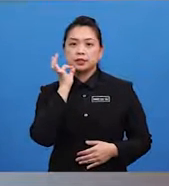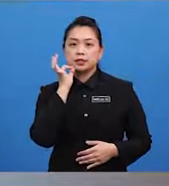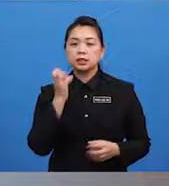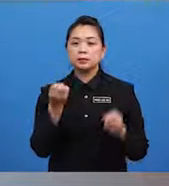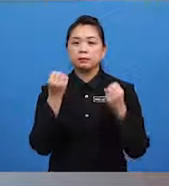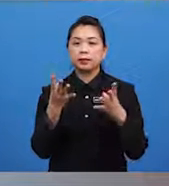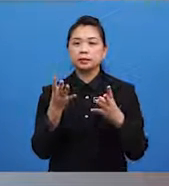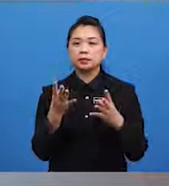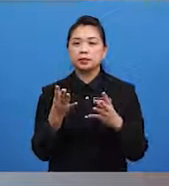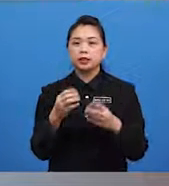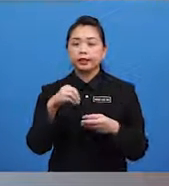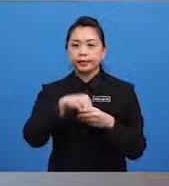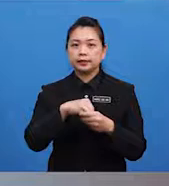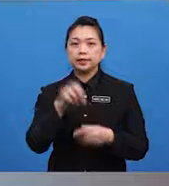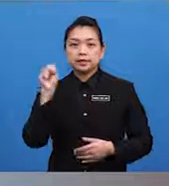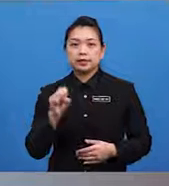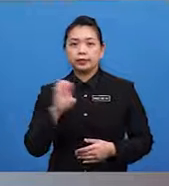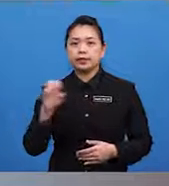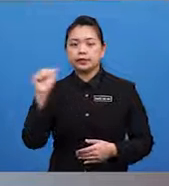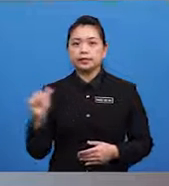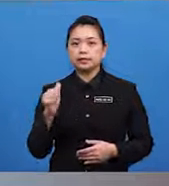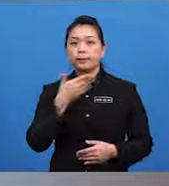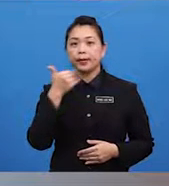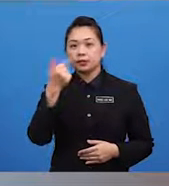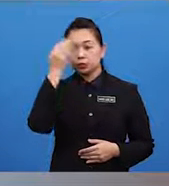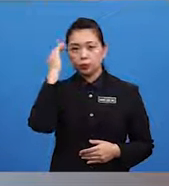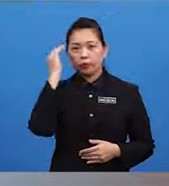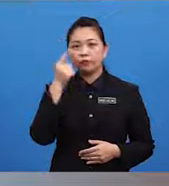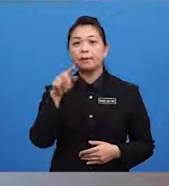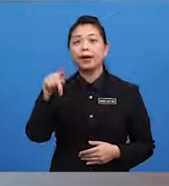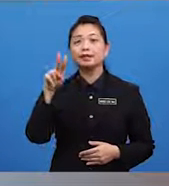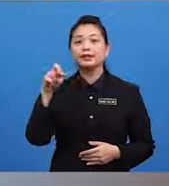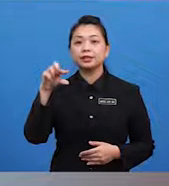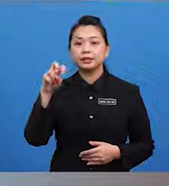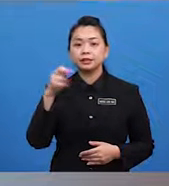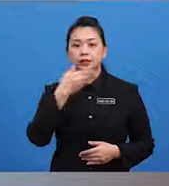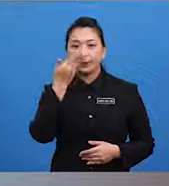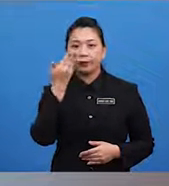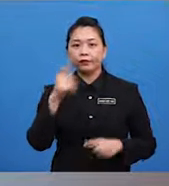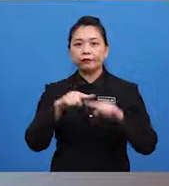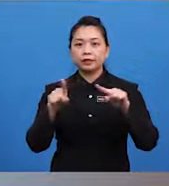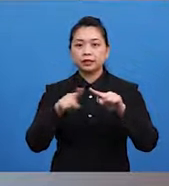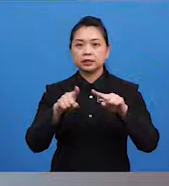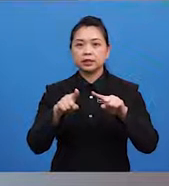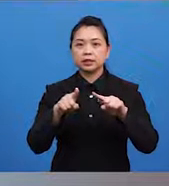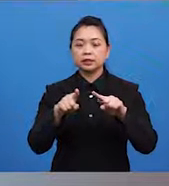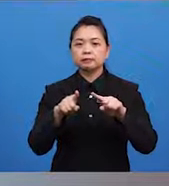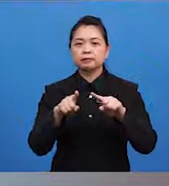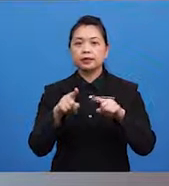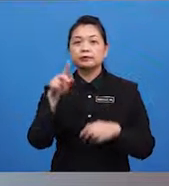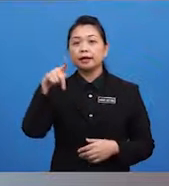for its pungent smell, variously compared to seaweed, rotting flesh, or ripe